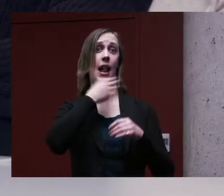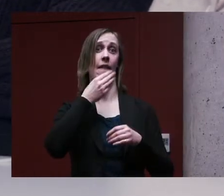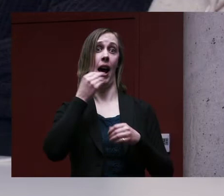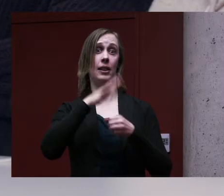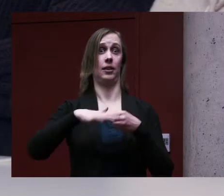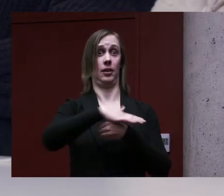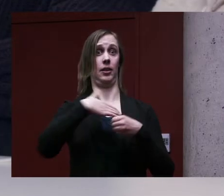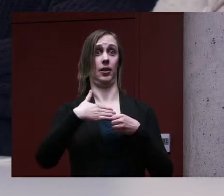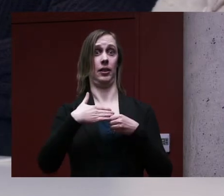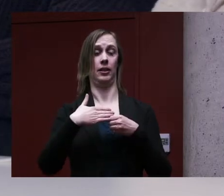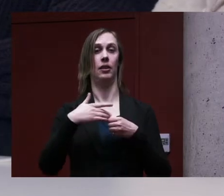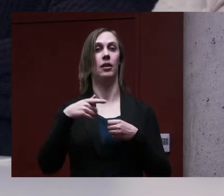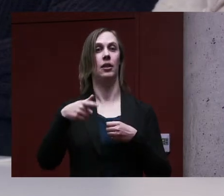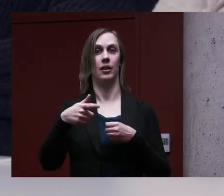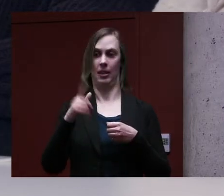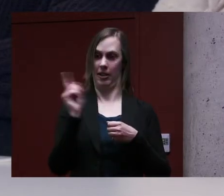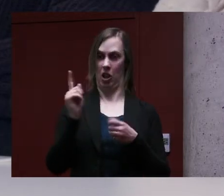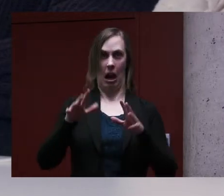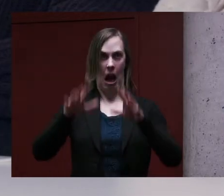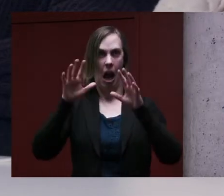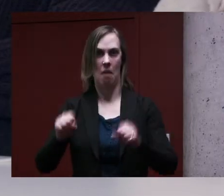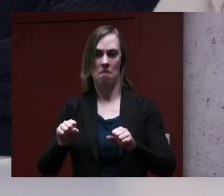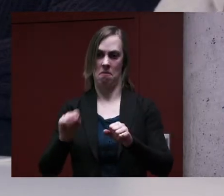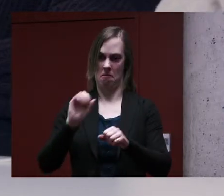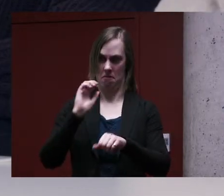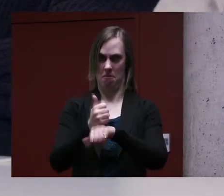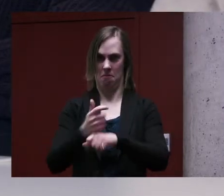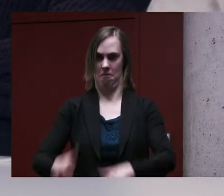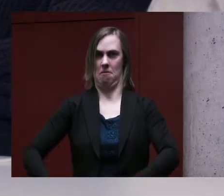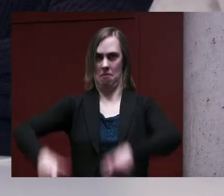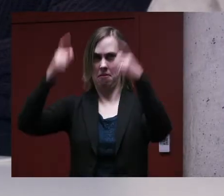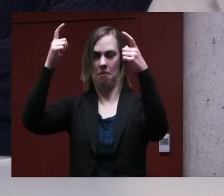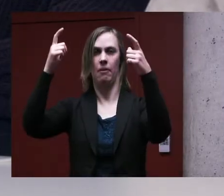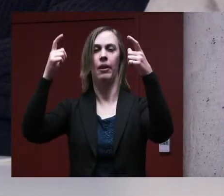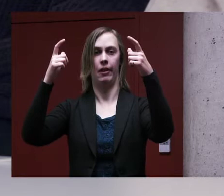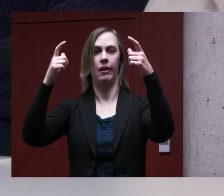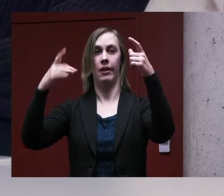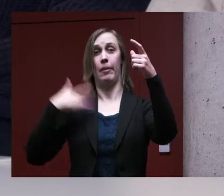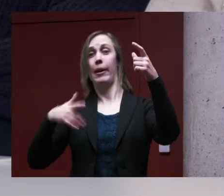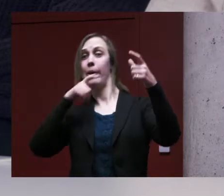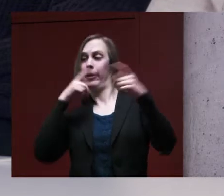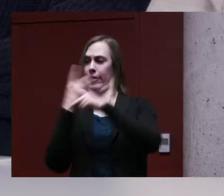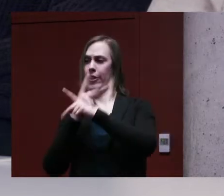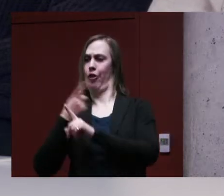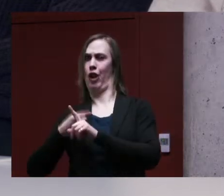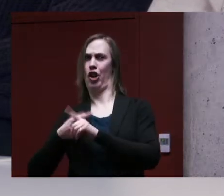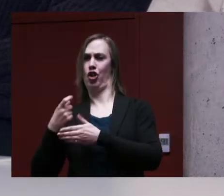is hard to come by, and one item companies use to calculate rental charges is the square footage of the space.